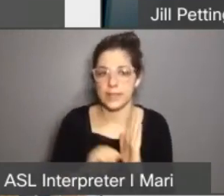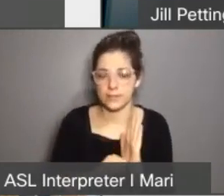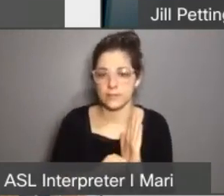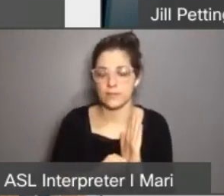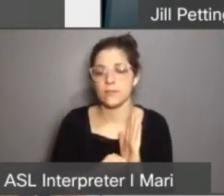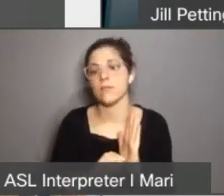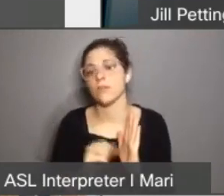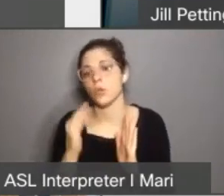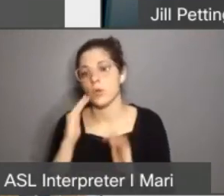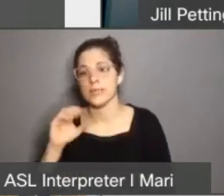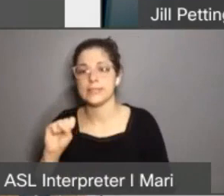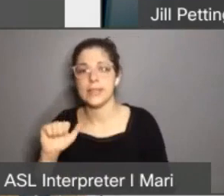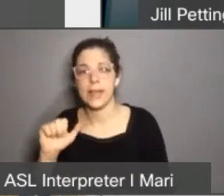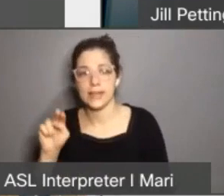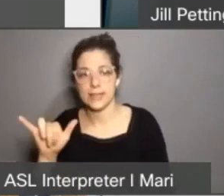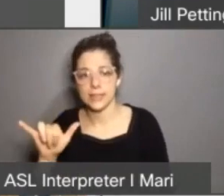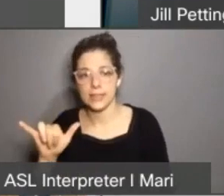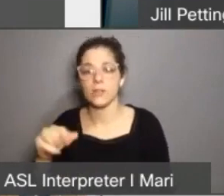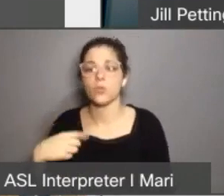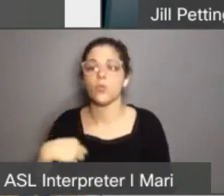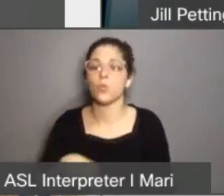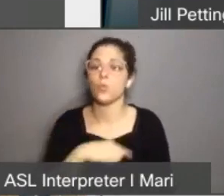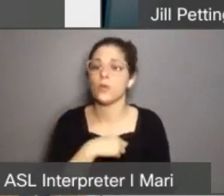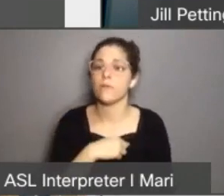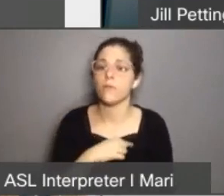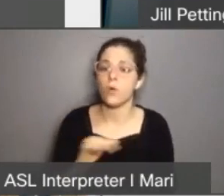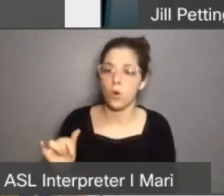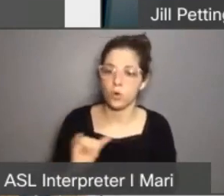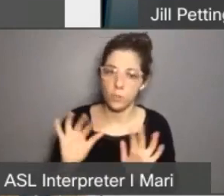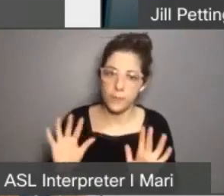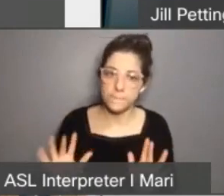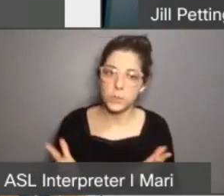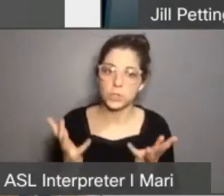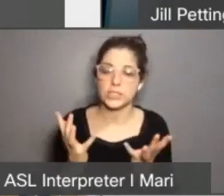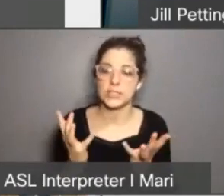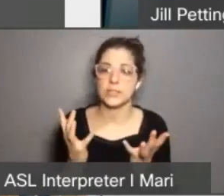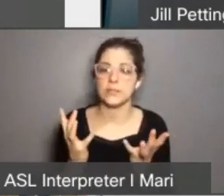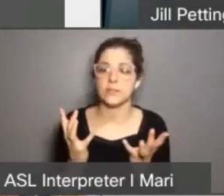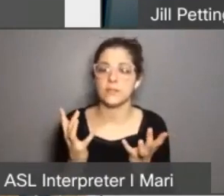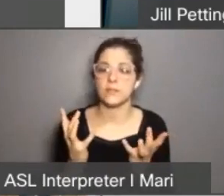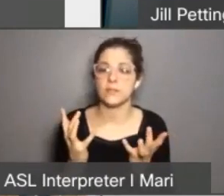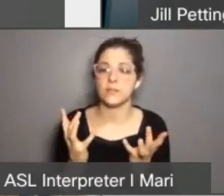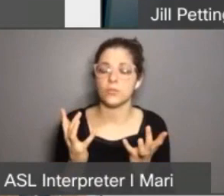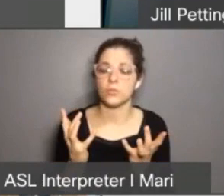as SANI. And we have also been pushing to,